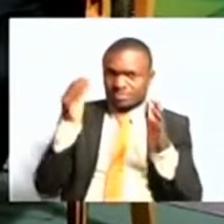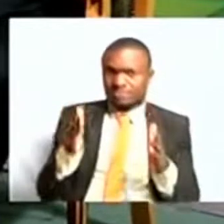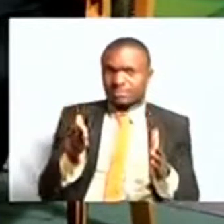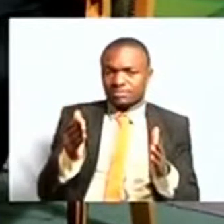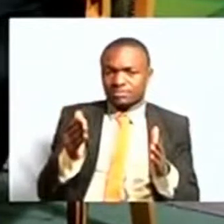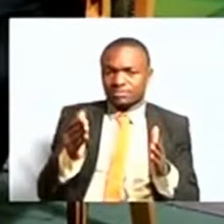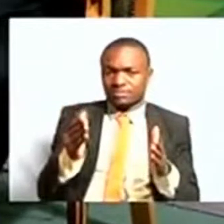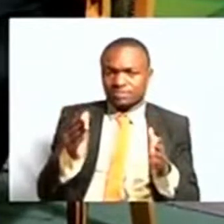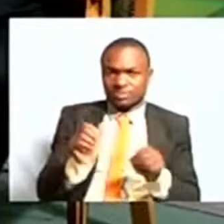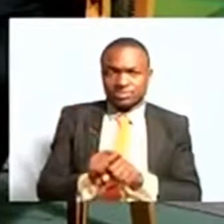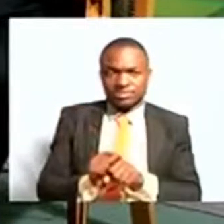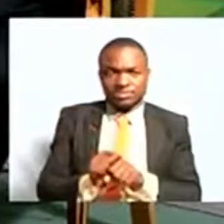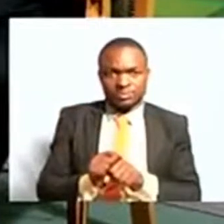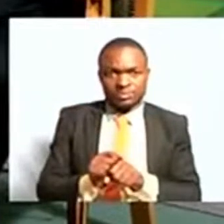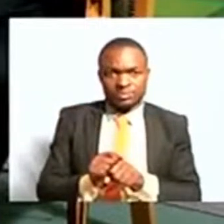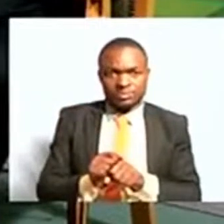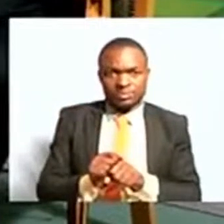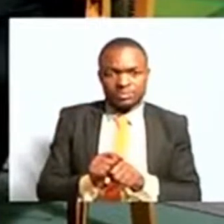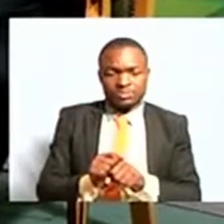I